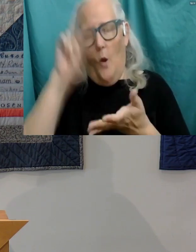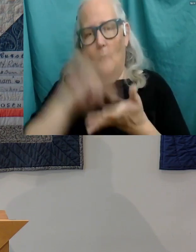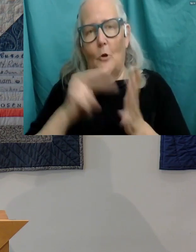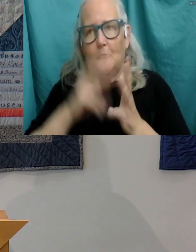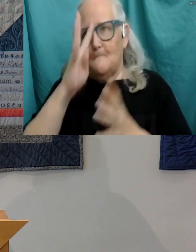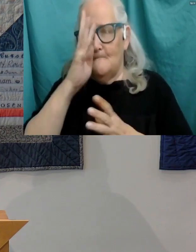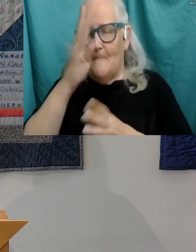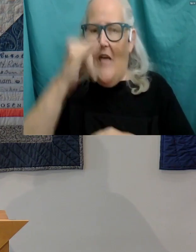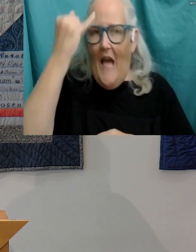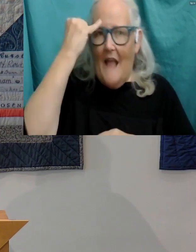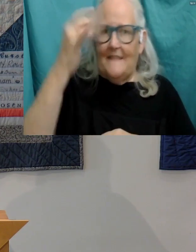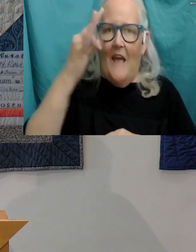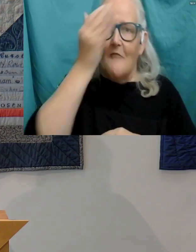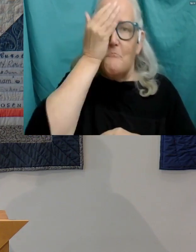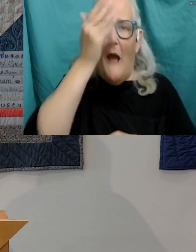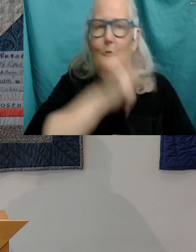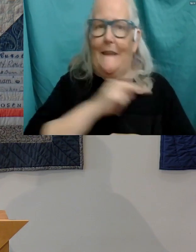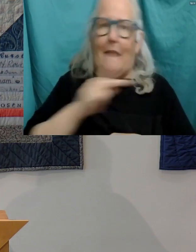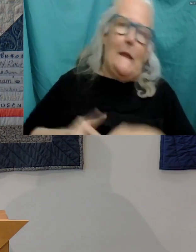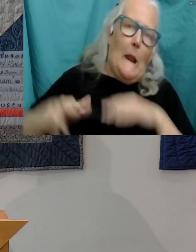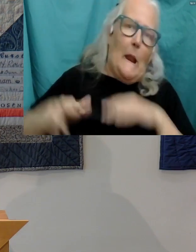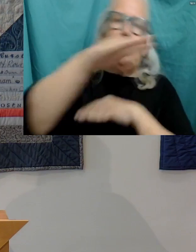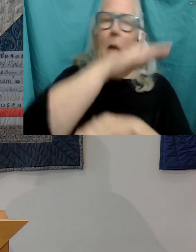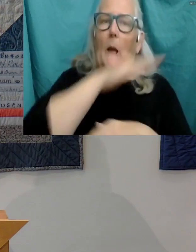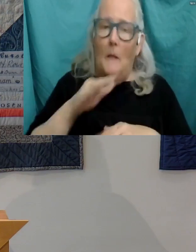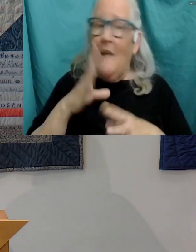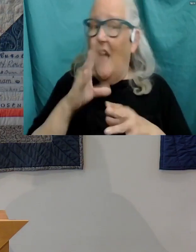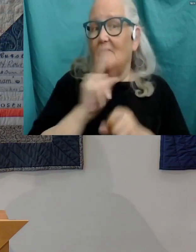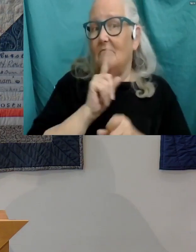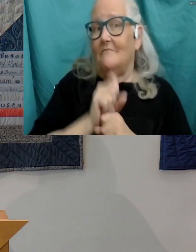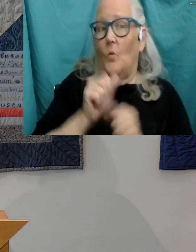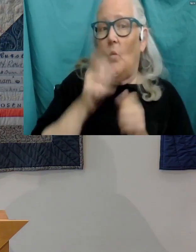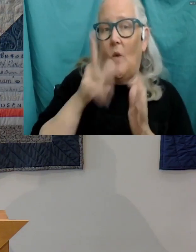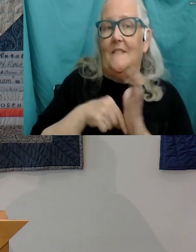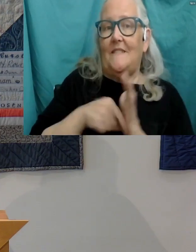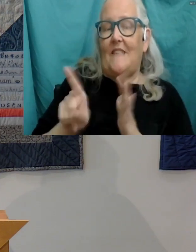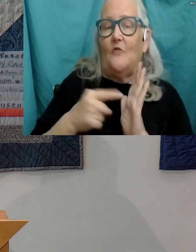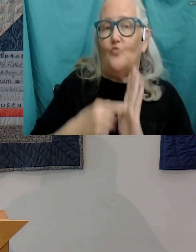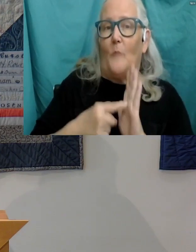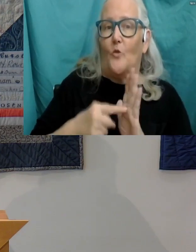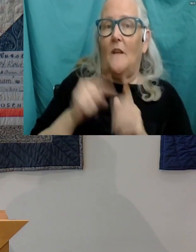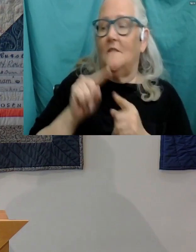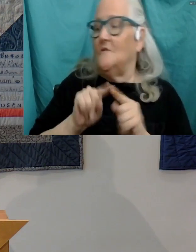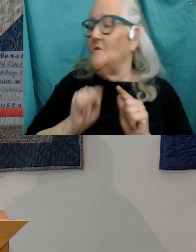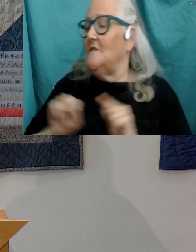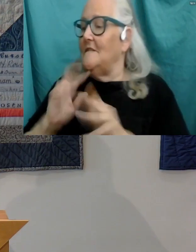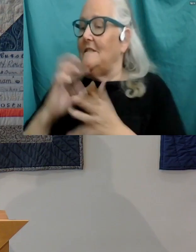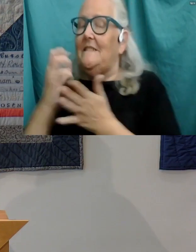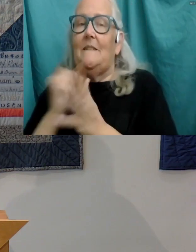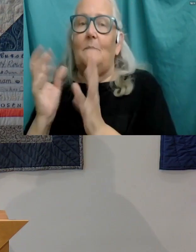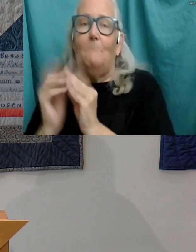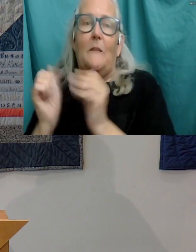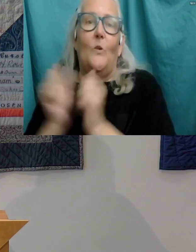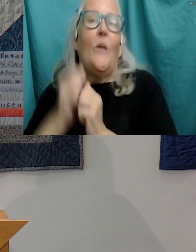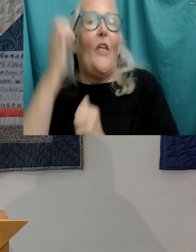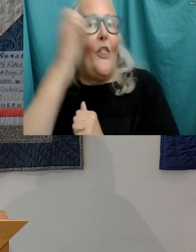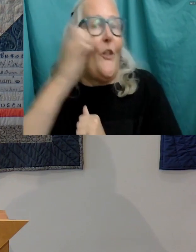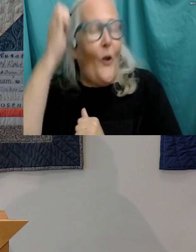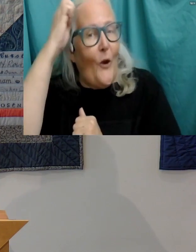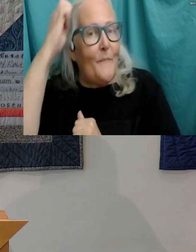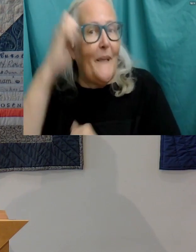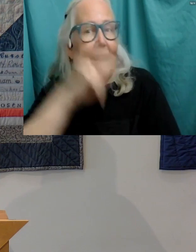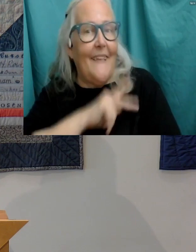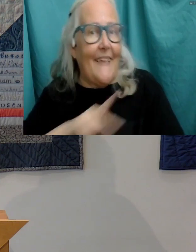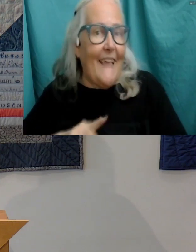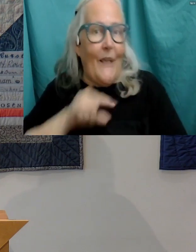so far as to send representatives of the mythical kingdoms to meet with European monarchs, and creating entire dramatic